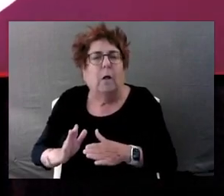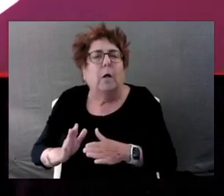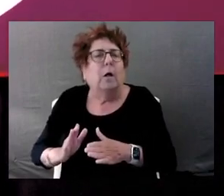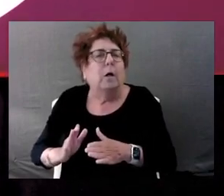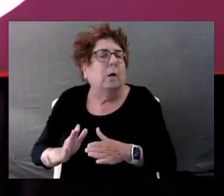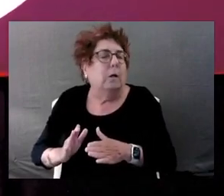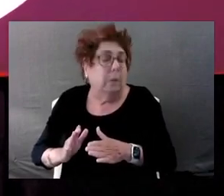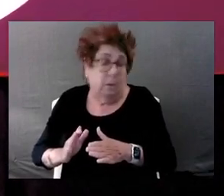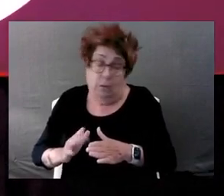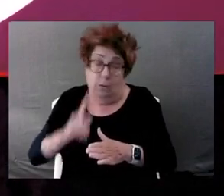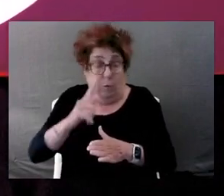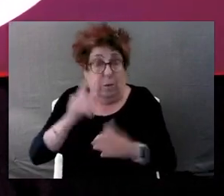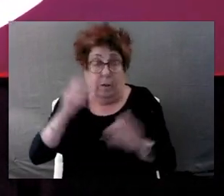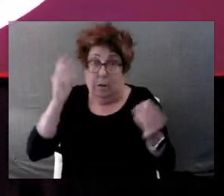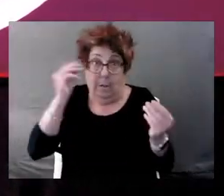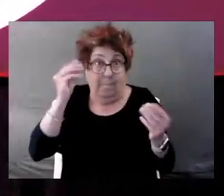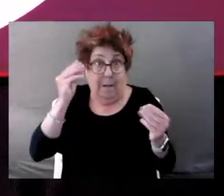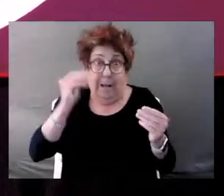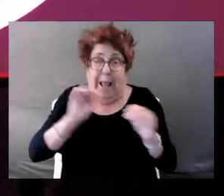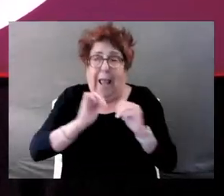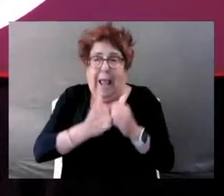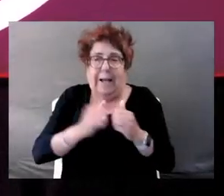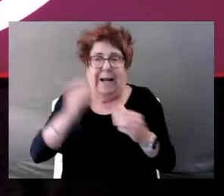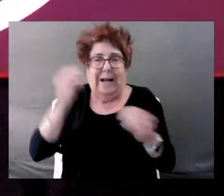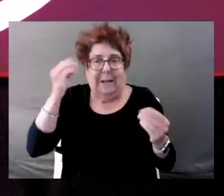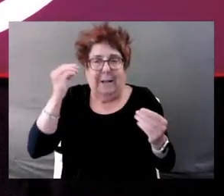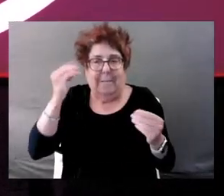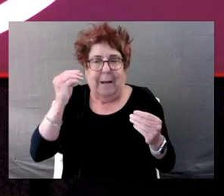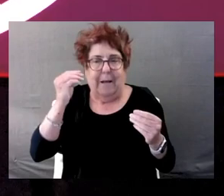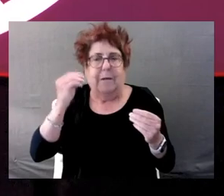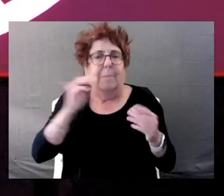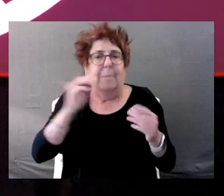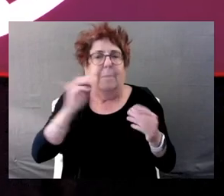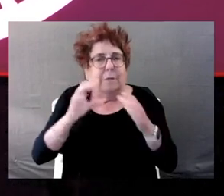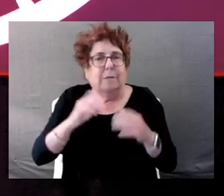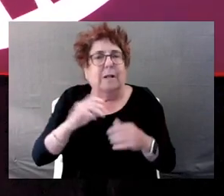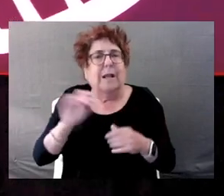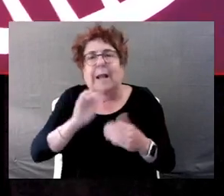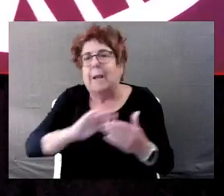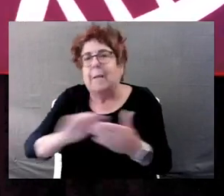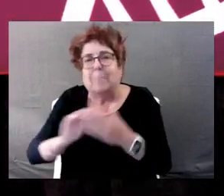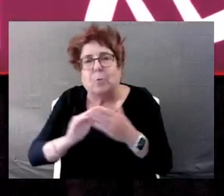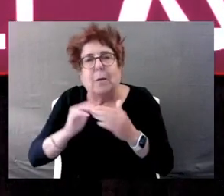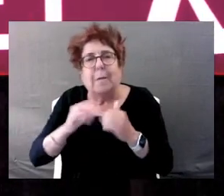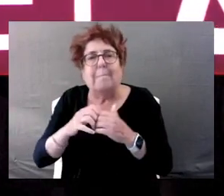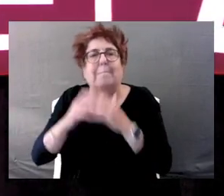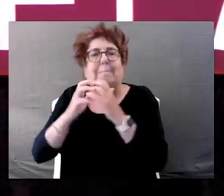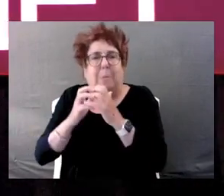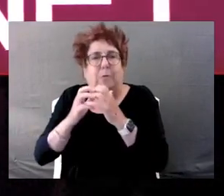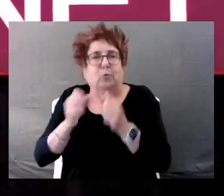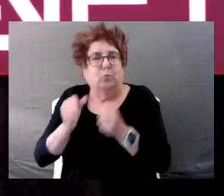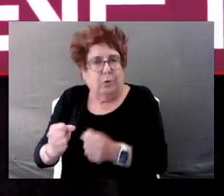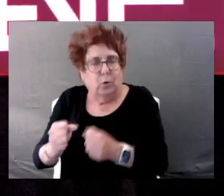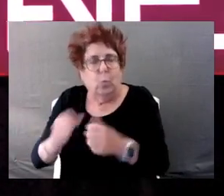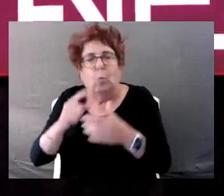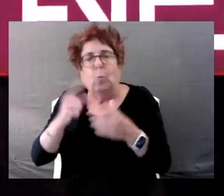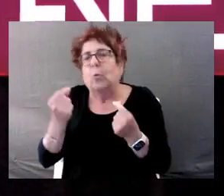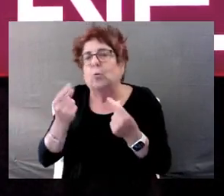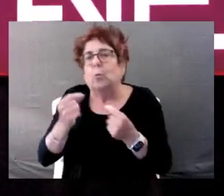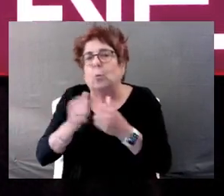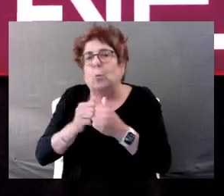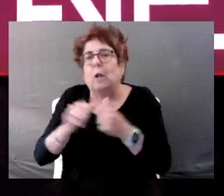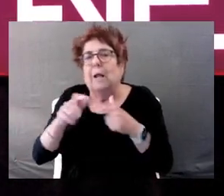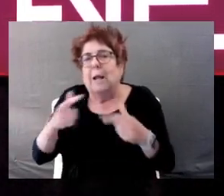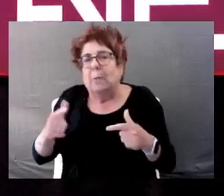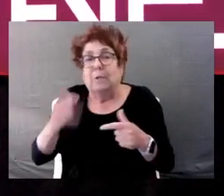think about communications as a community building strategy? What is it that I do with language? If the language that I'm using, is it inclusive